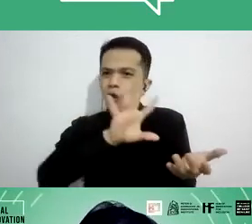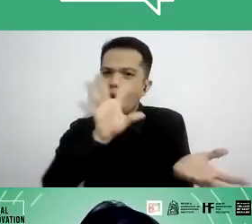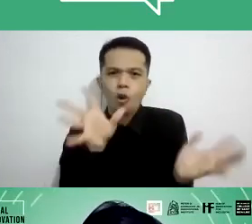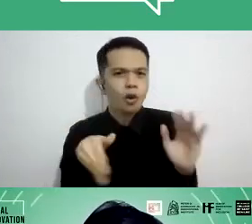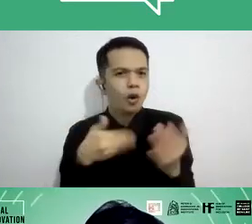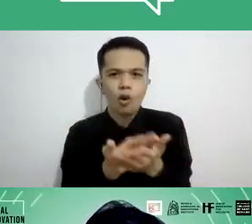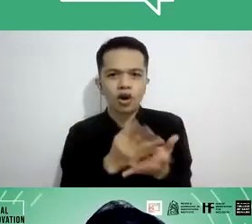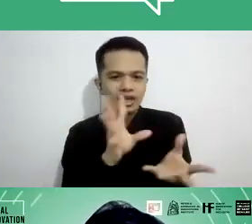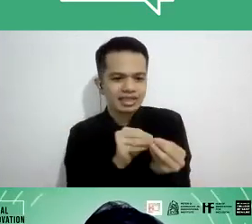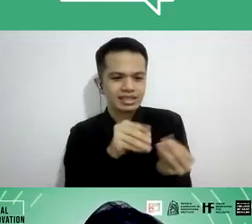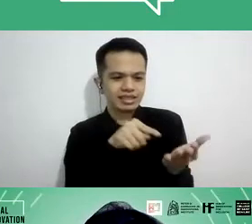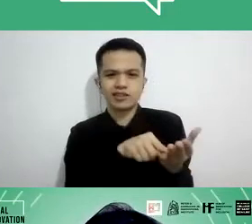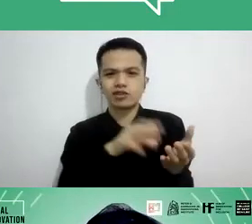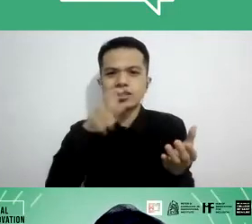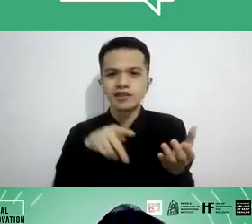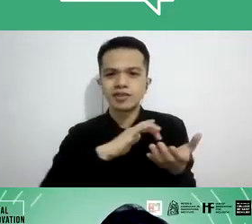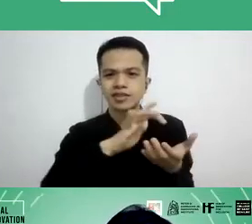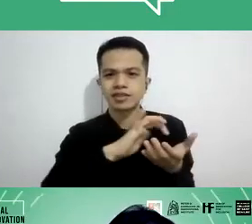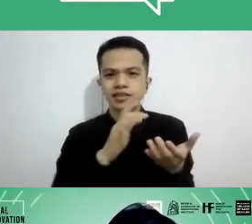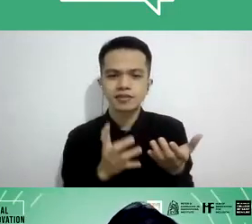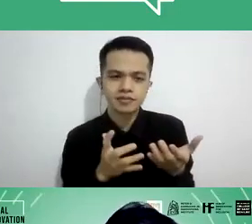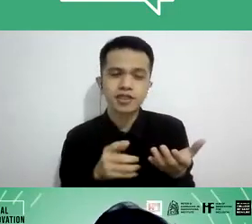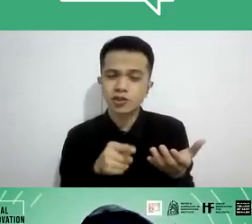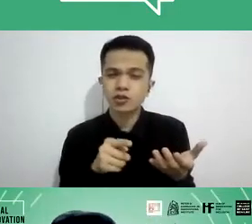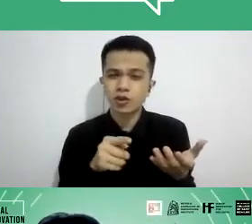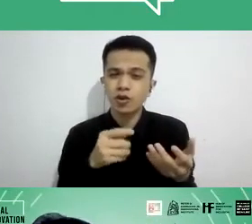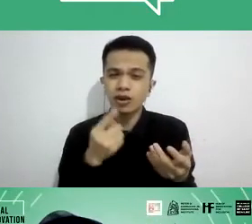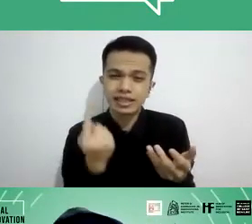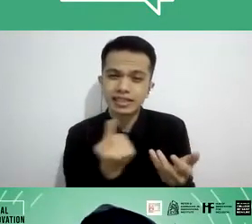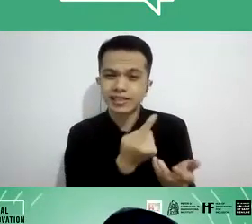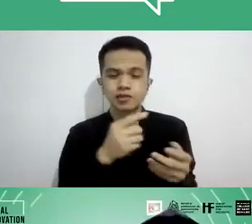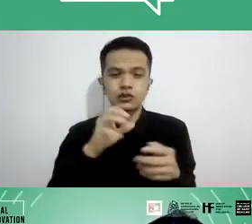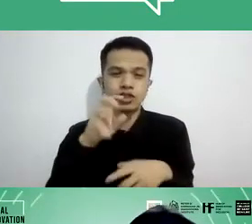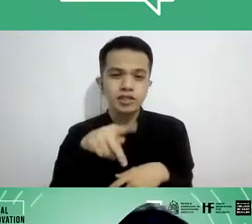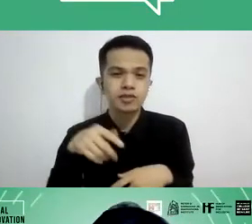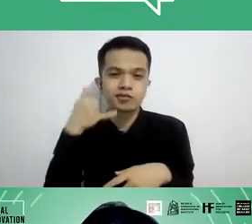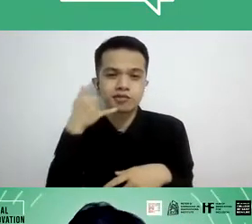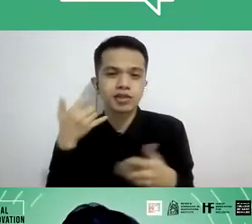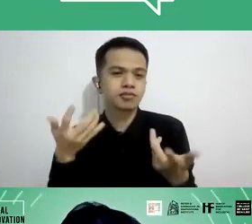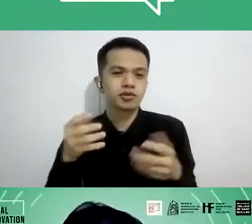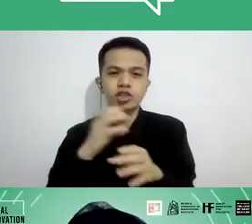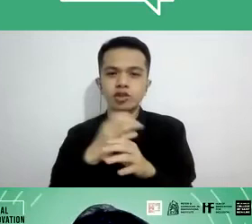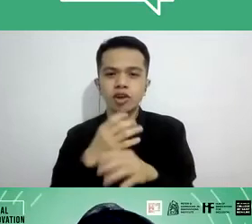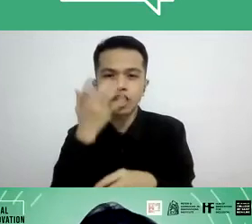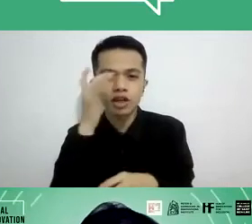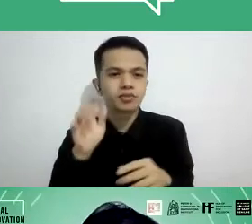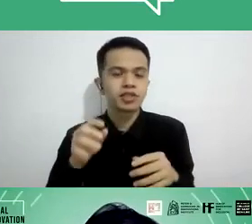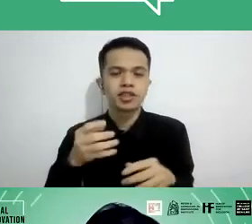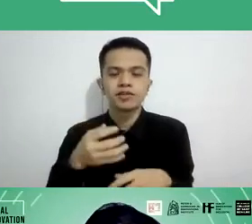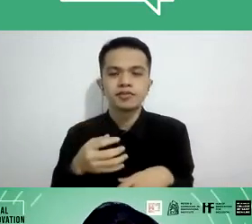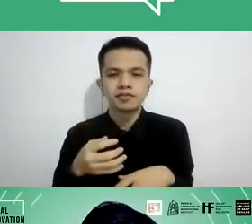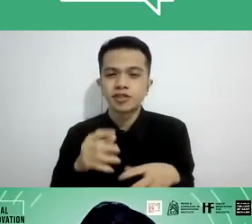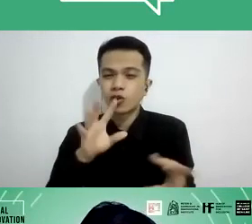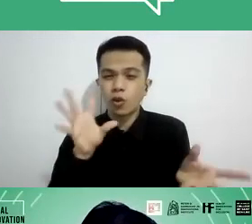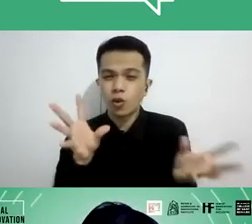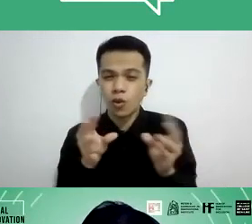using these technologies. And when you take those individual parts, you take those smart homes, smart cars, smartphones, and you combine